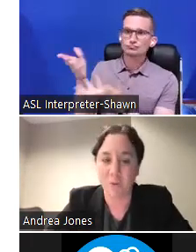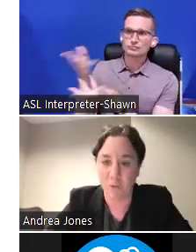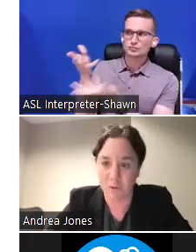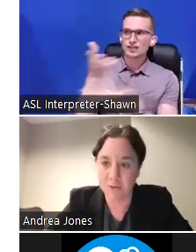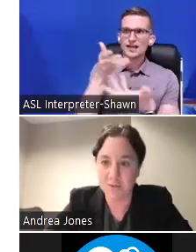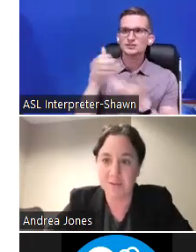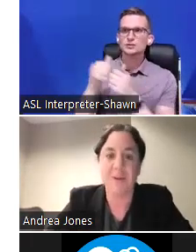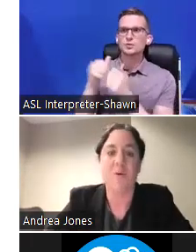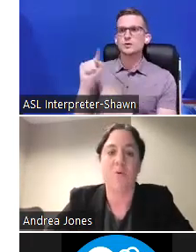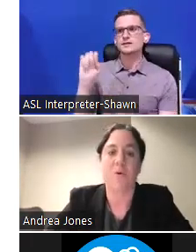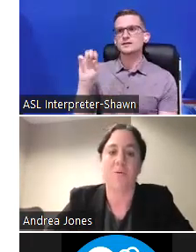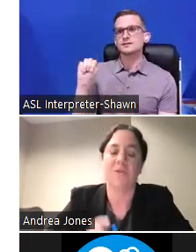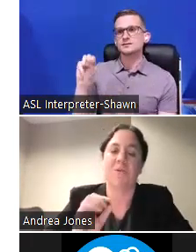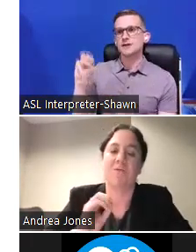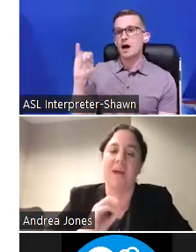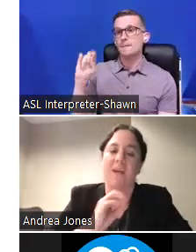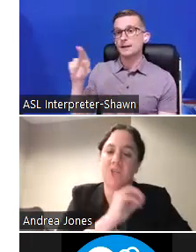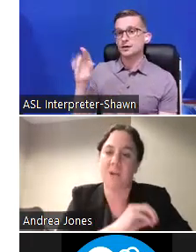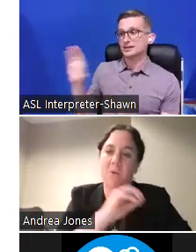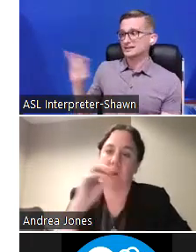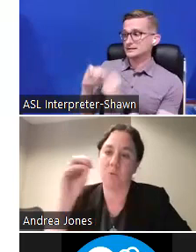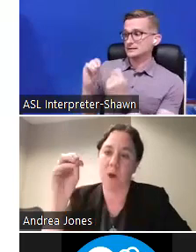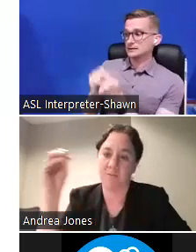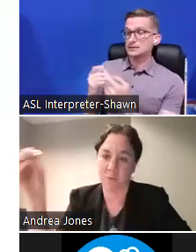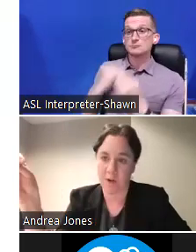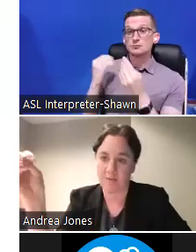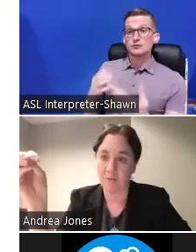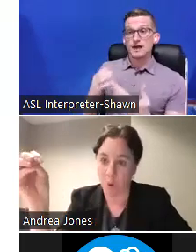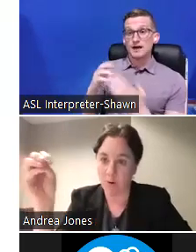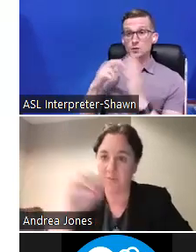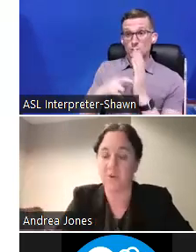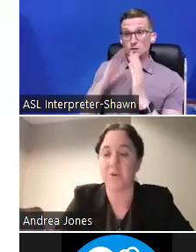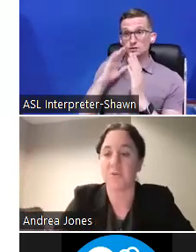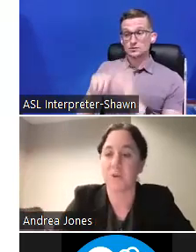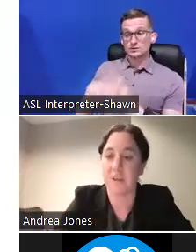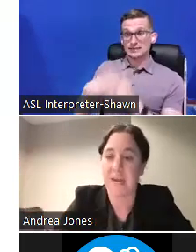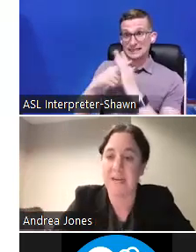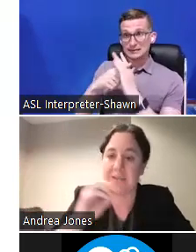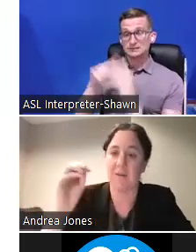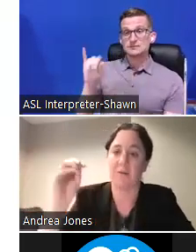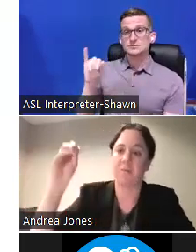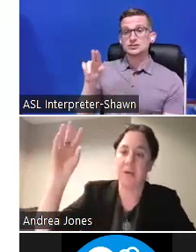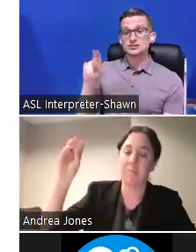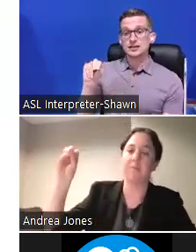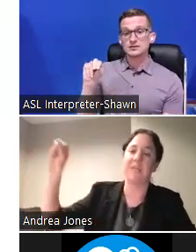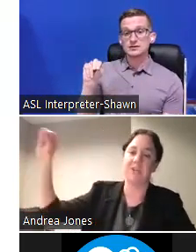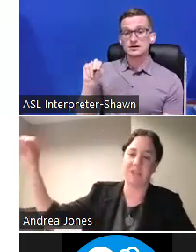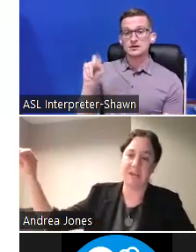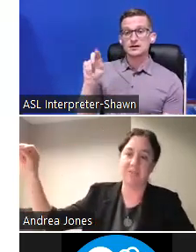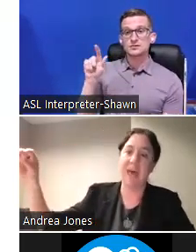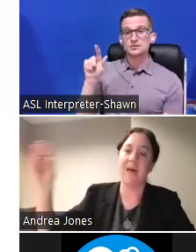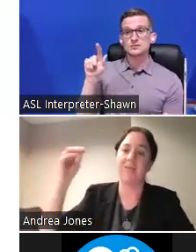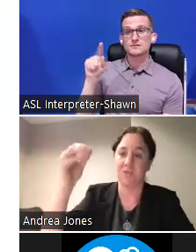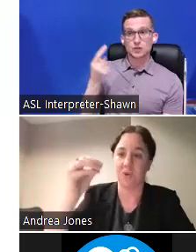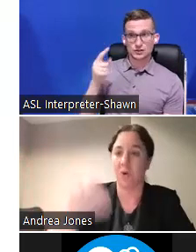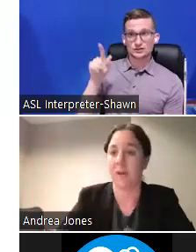provider rules will go into effect January 1 of 24. So those were delayed until an implementation date